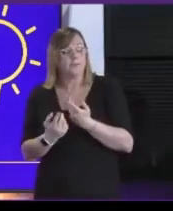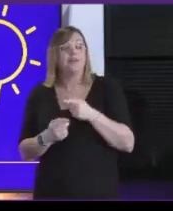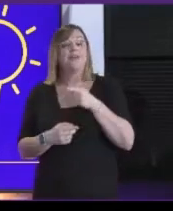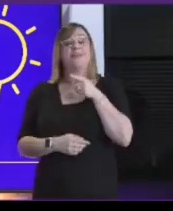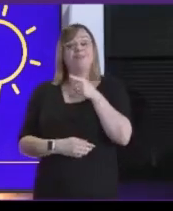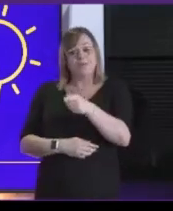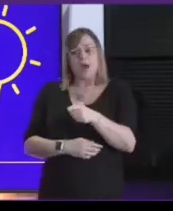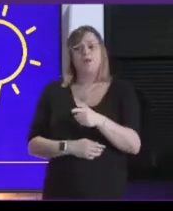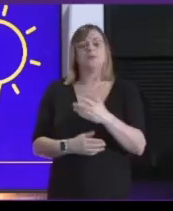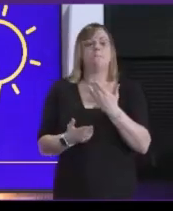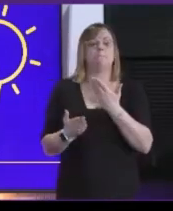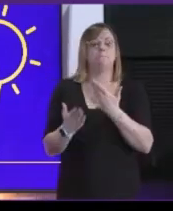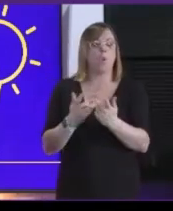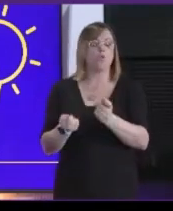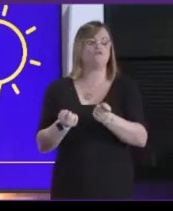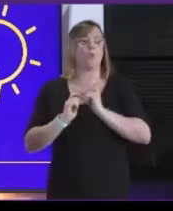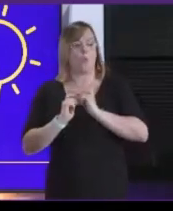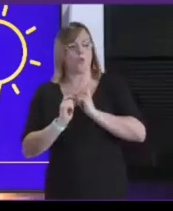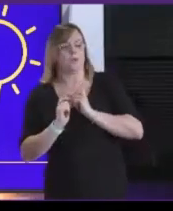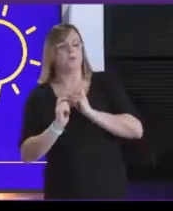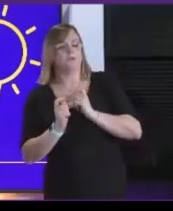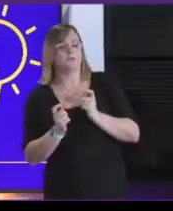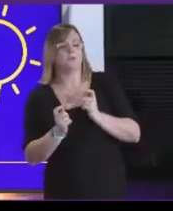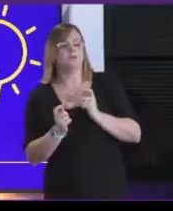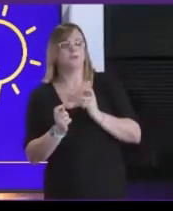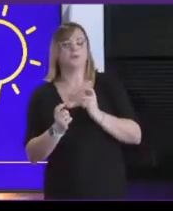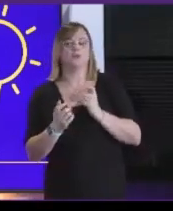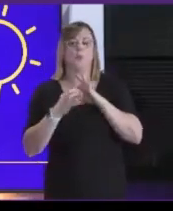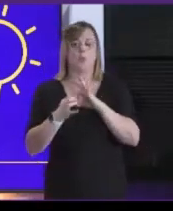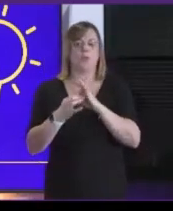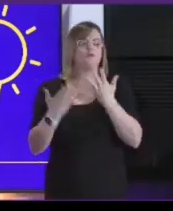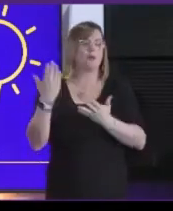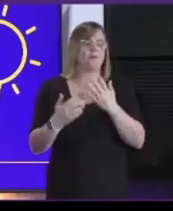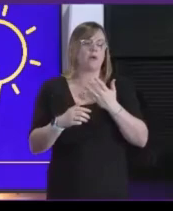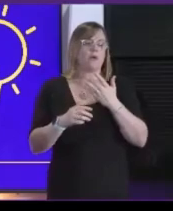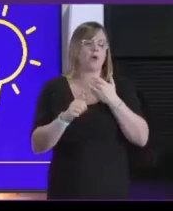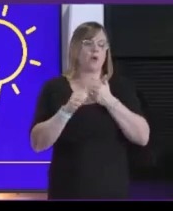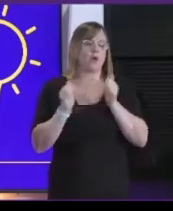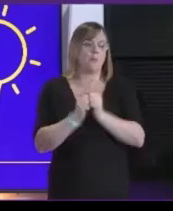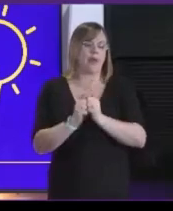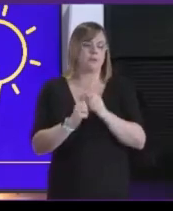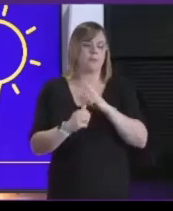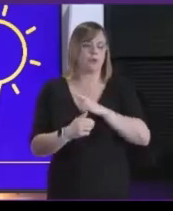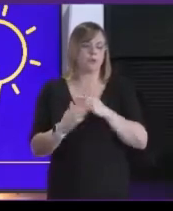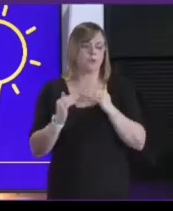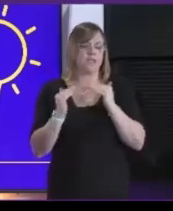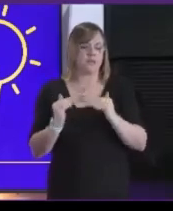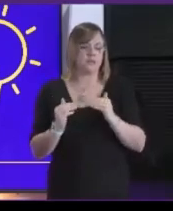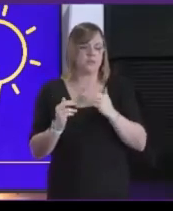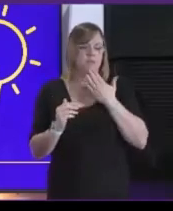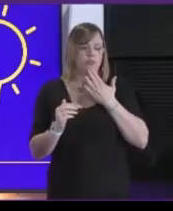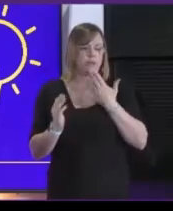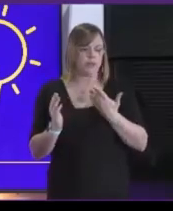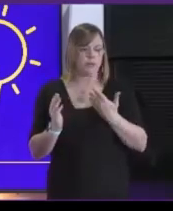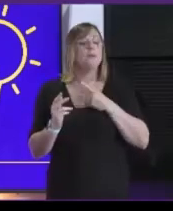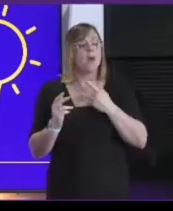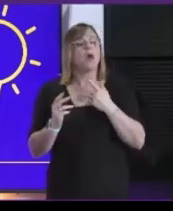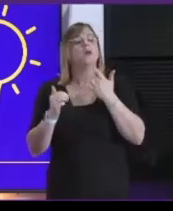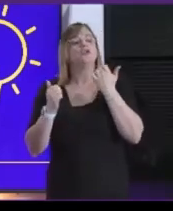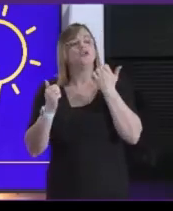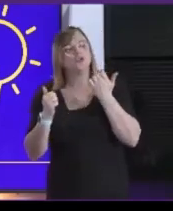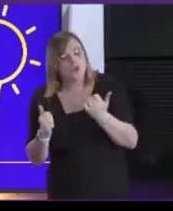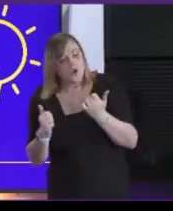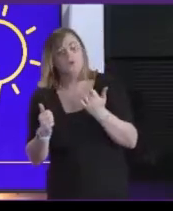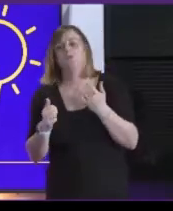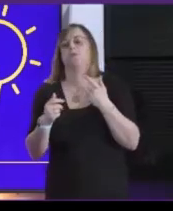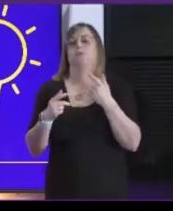more rewarding to work with than compliance, because that is boring. And then standards, it's a sure way to put family asleep and lose